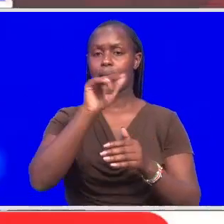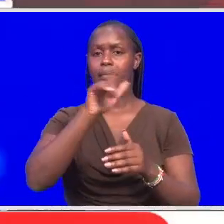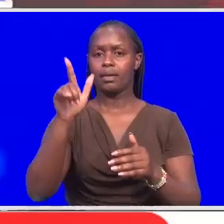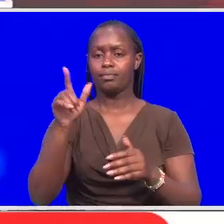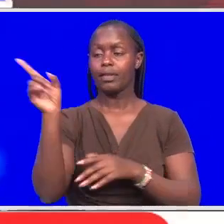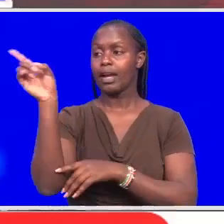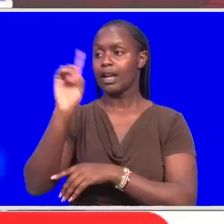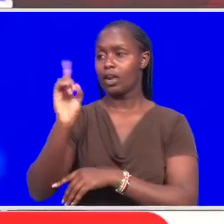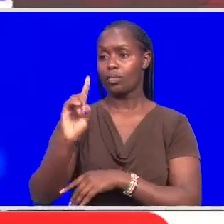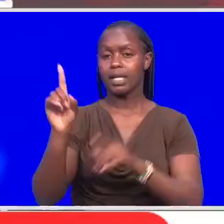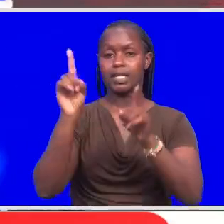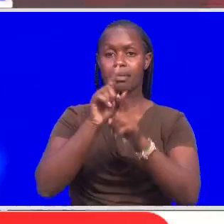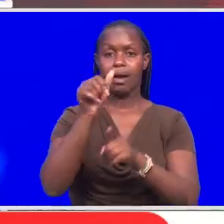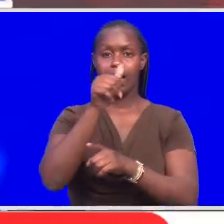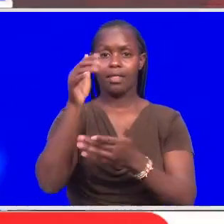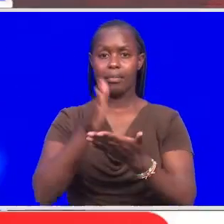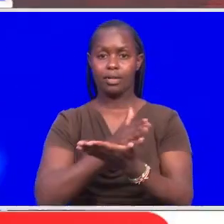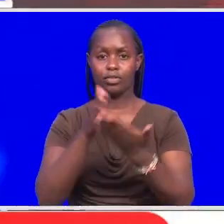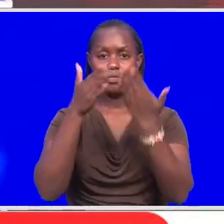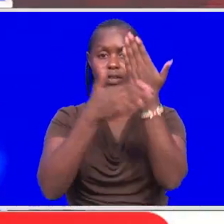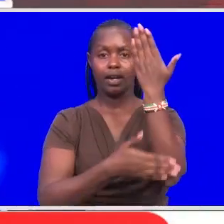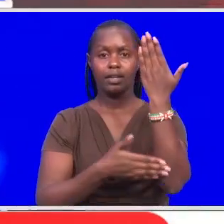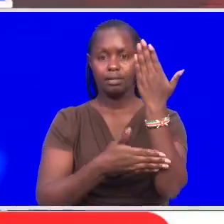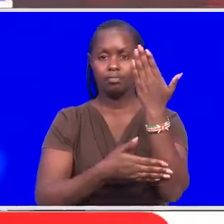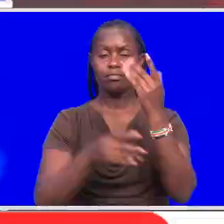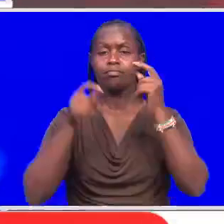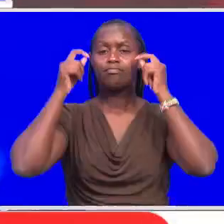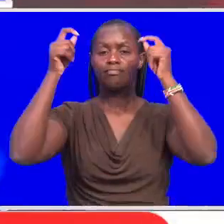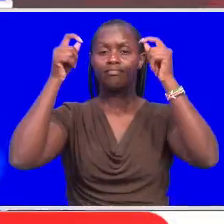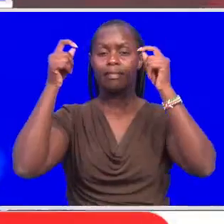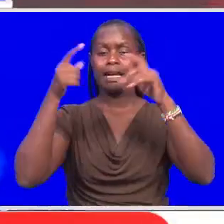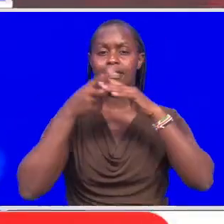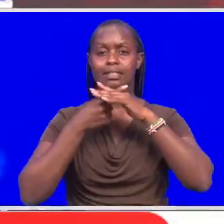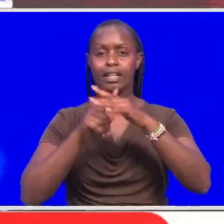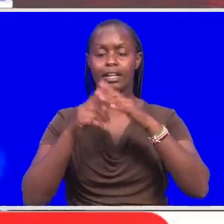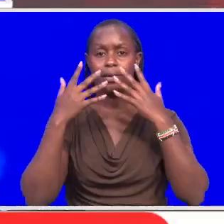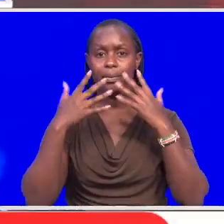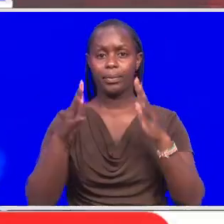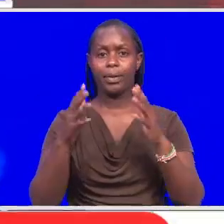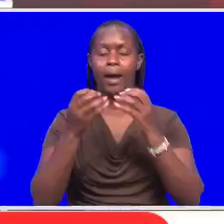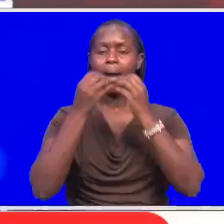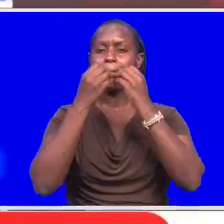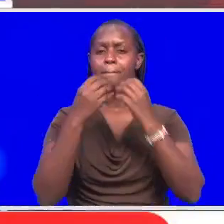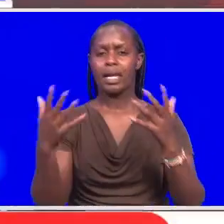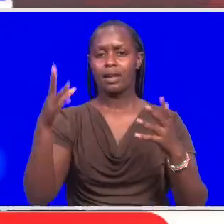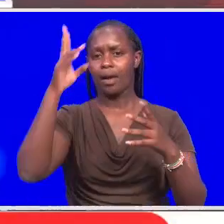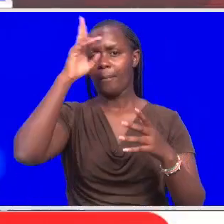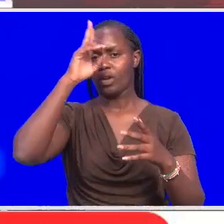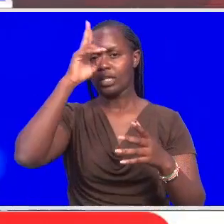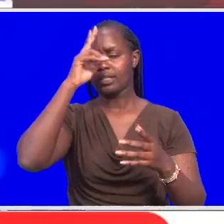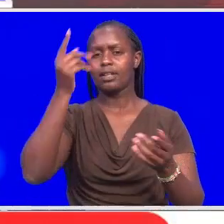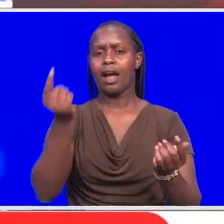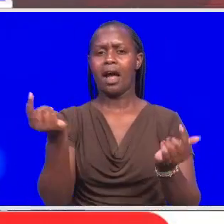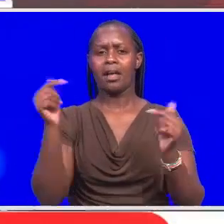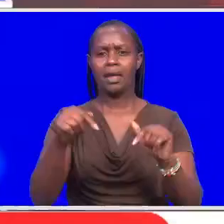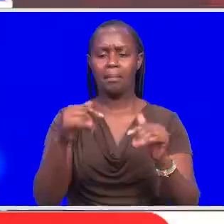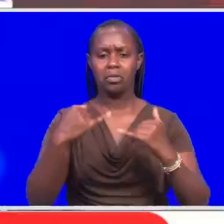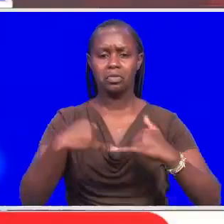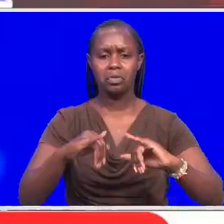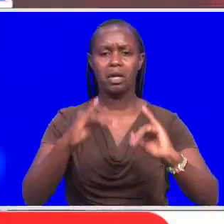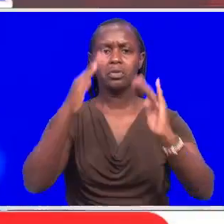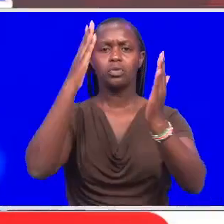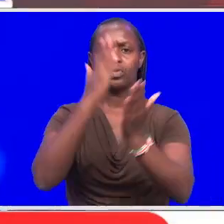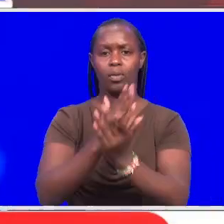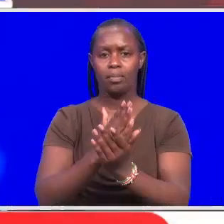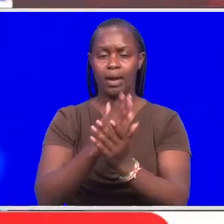country, on Thursday, the demonstrations kicked off despite huge number of police officers who came out to try to stop the rowdy Kenyans.